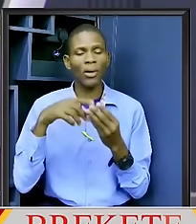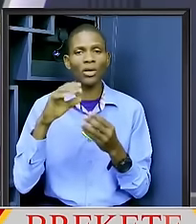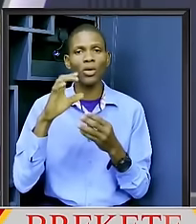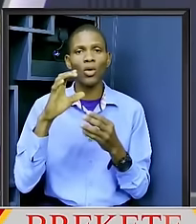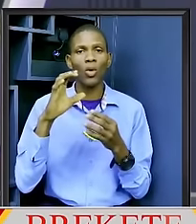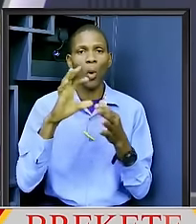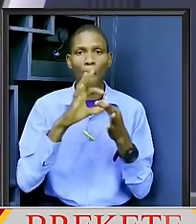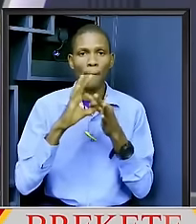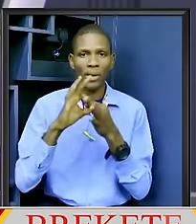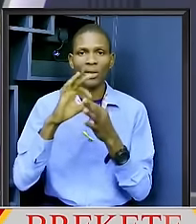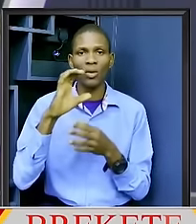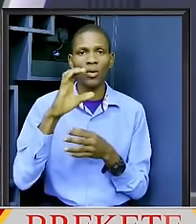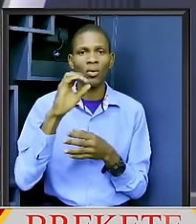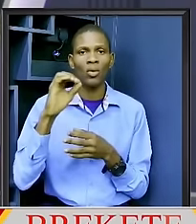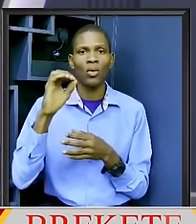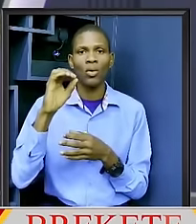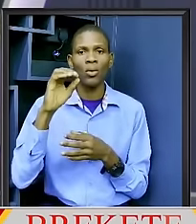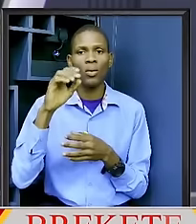cooperative.